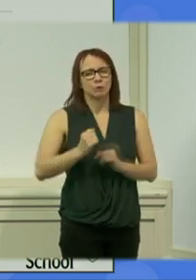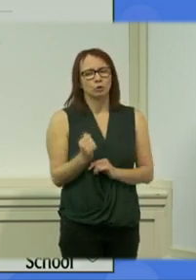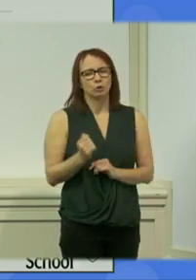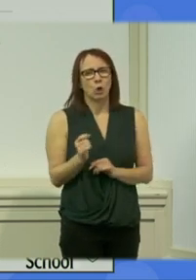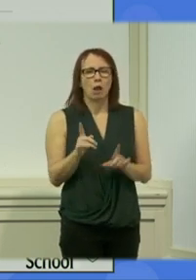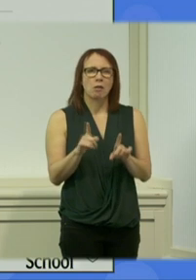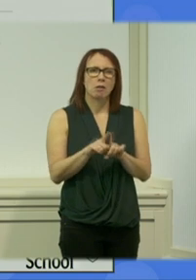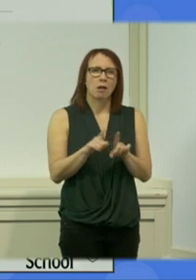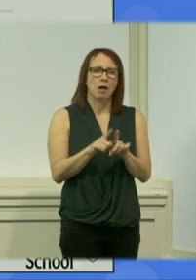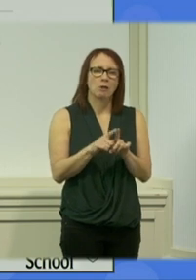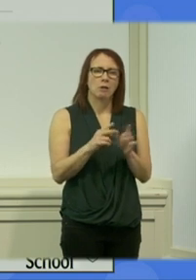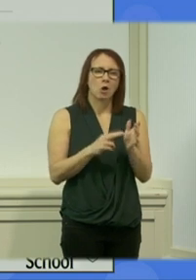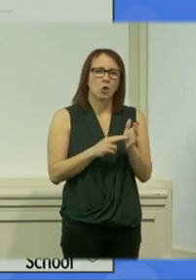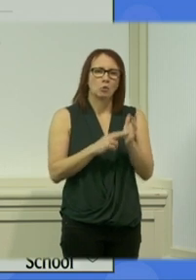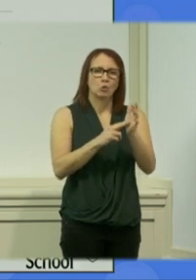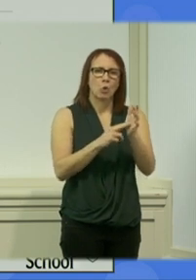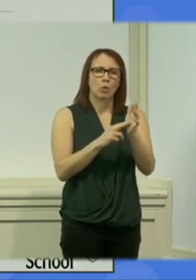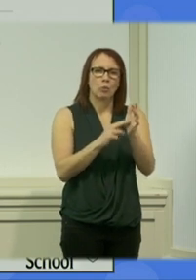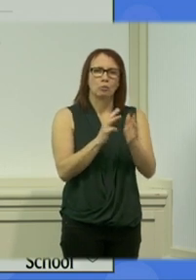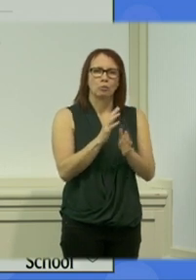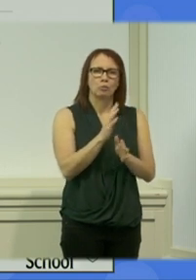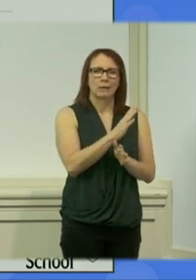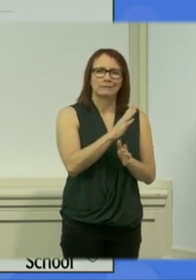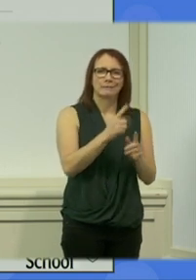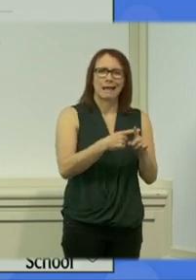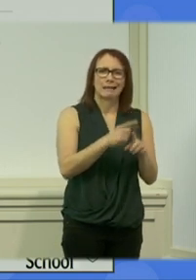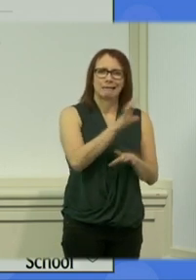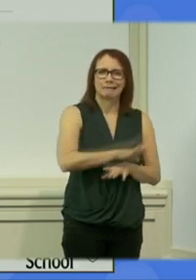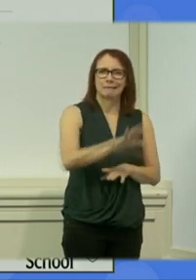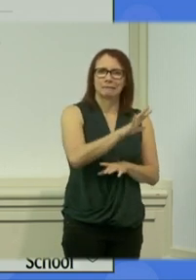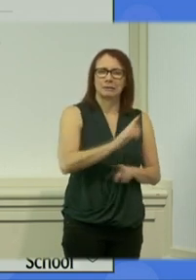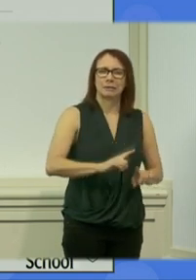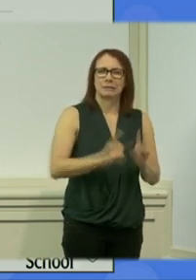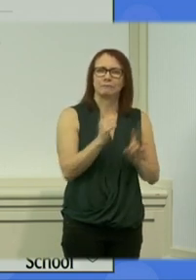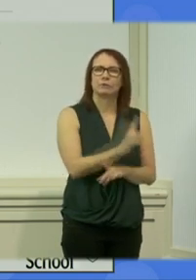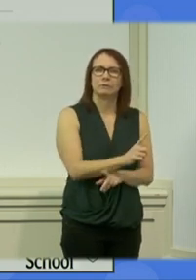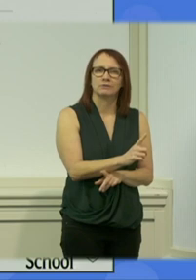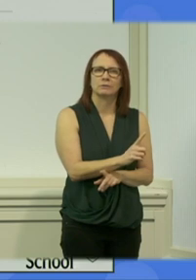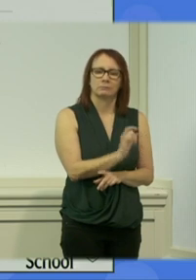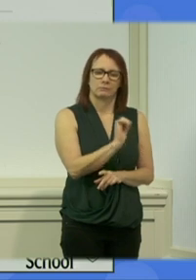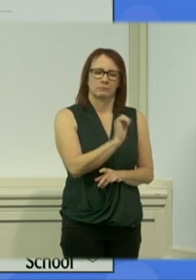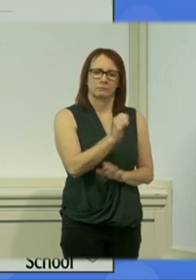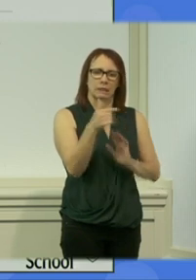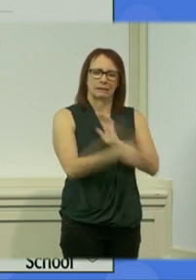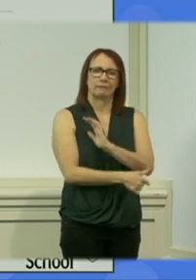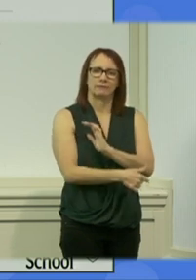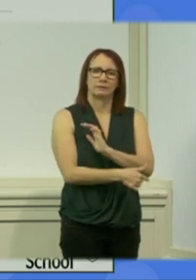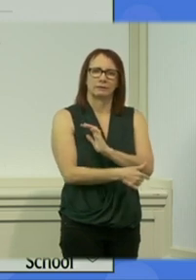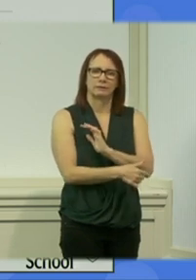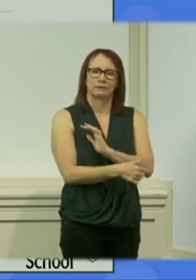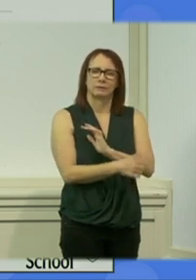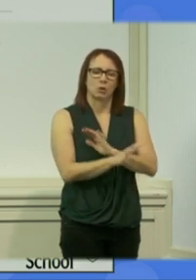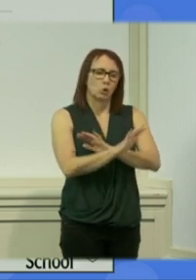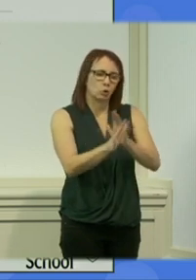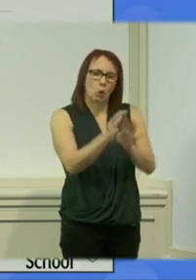the northwest of England, where the deficit is no longer is